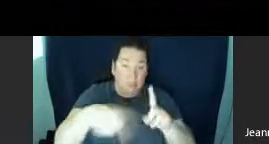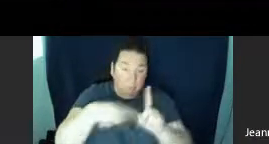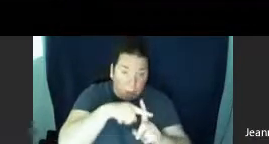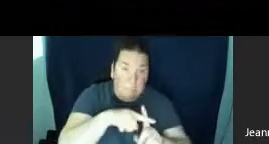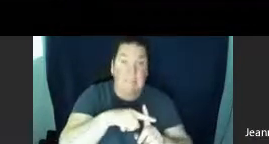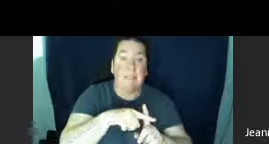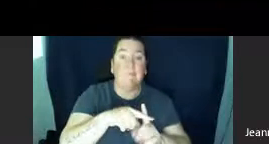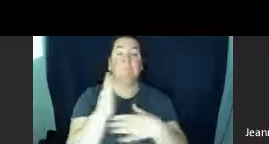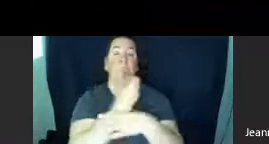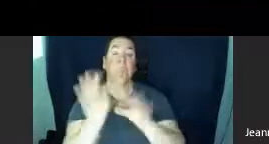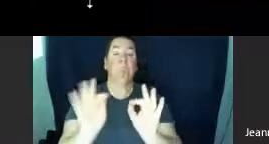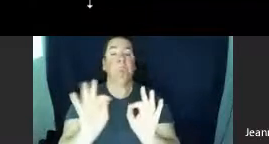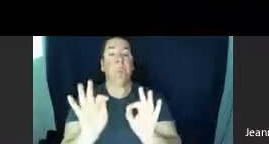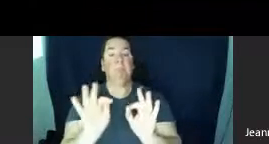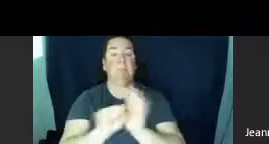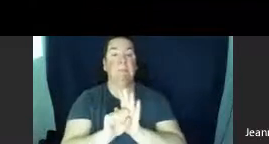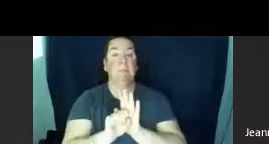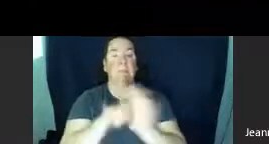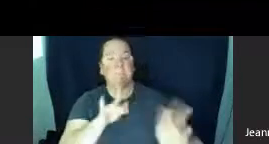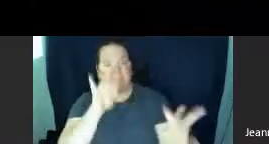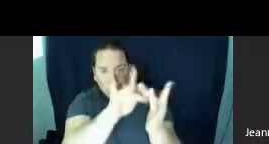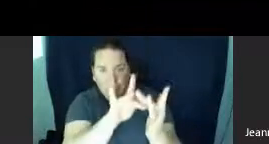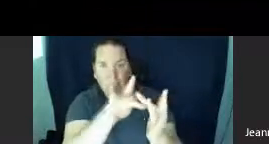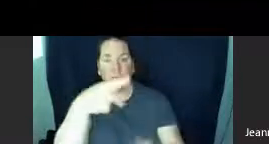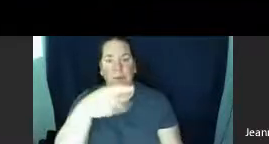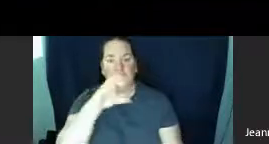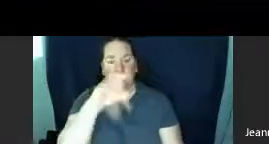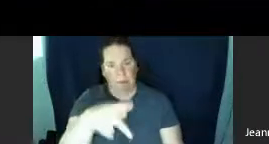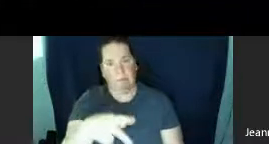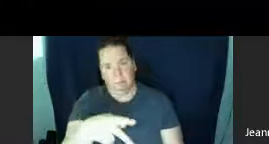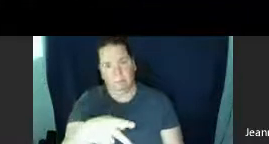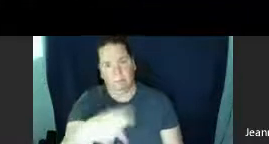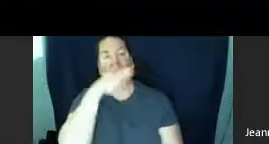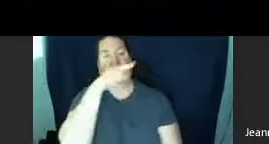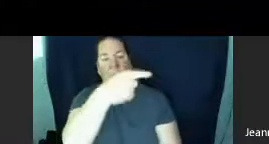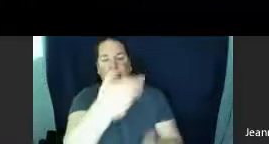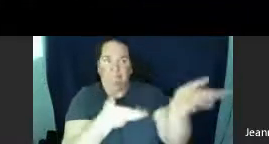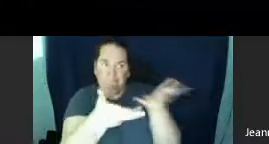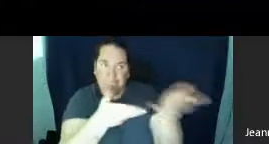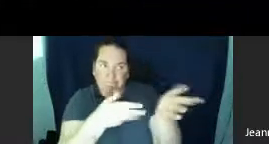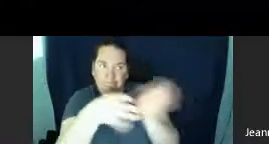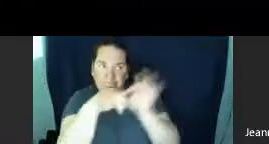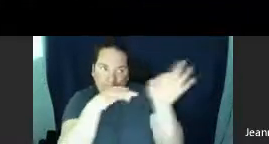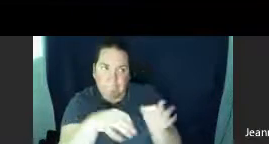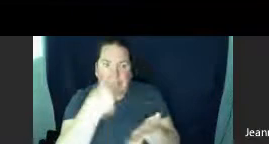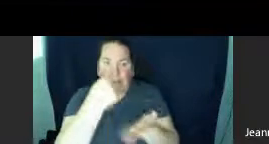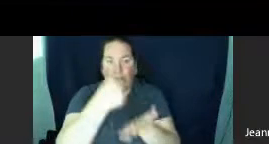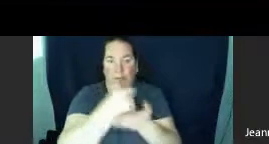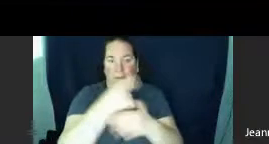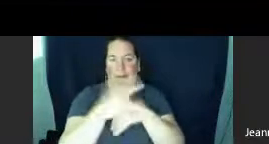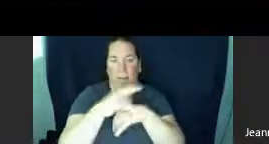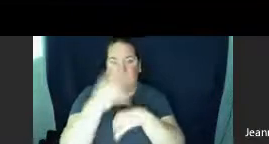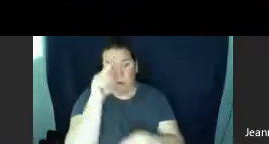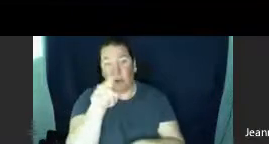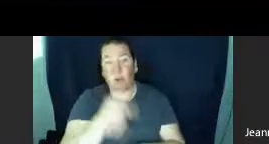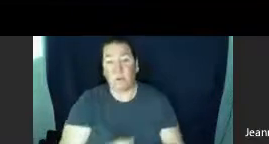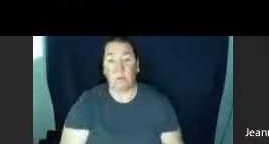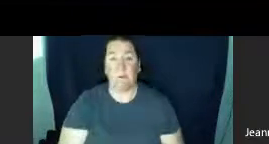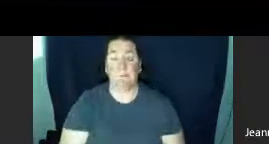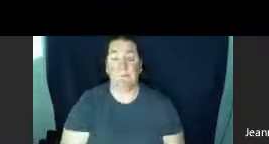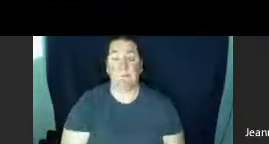just reach out to your healthcare provider and they can discuss with you like what treatments specifically you might be eligible